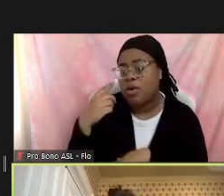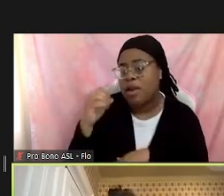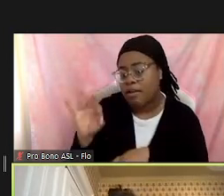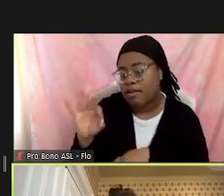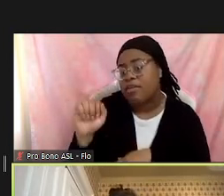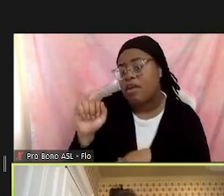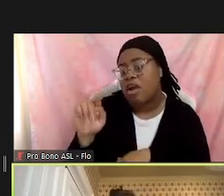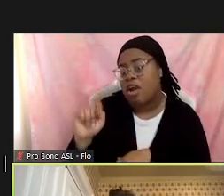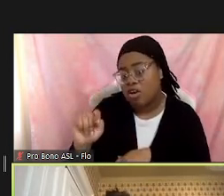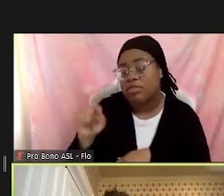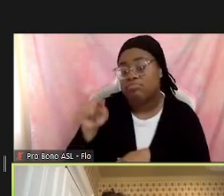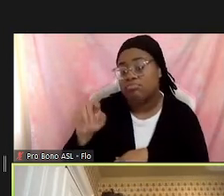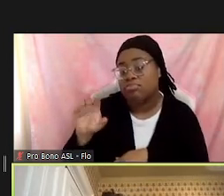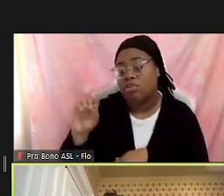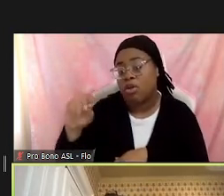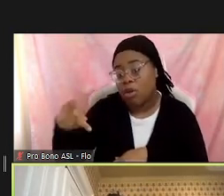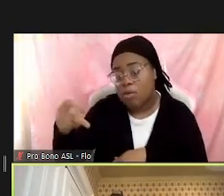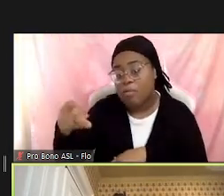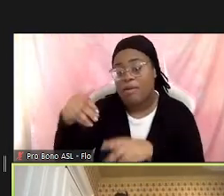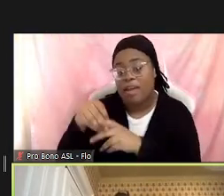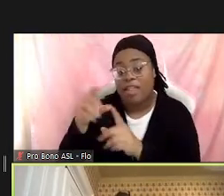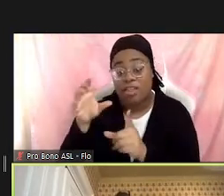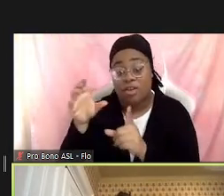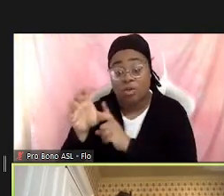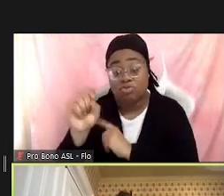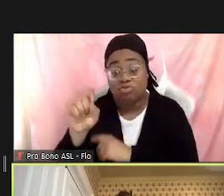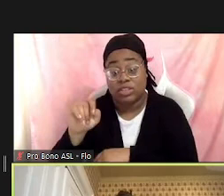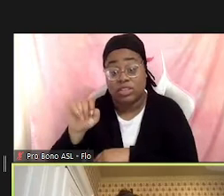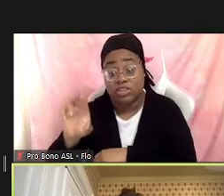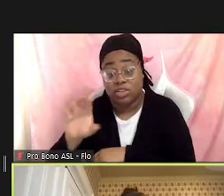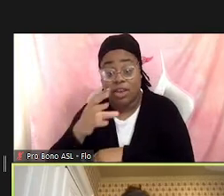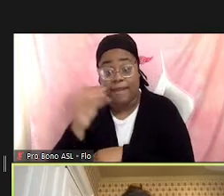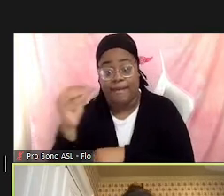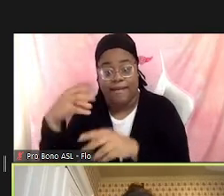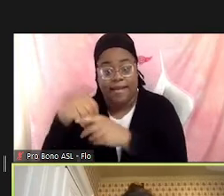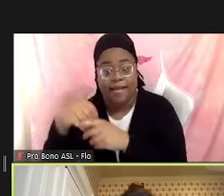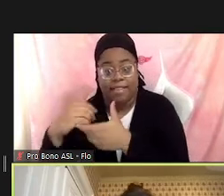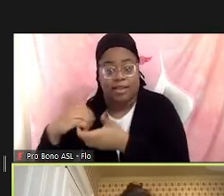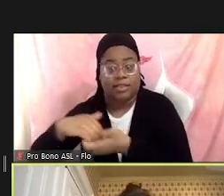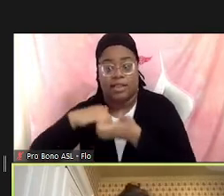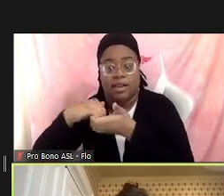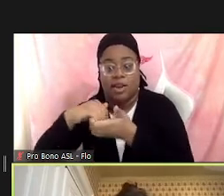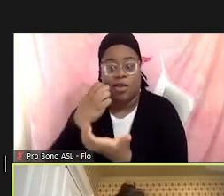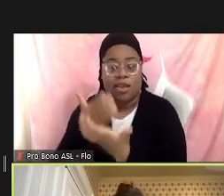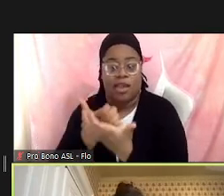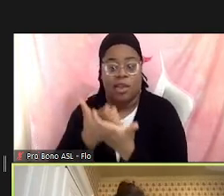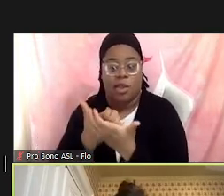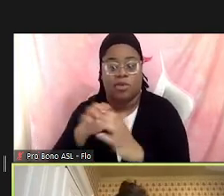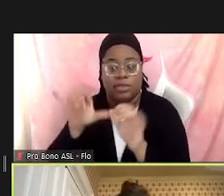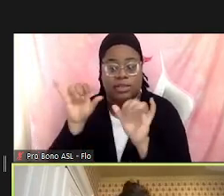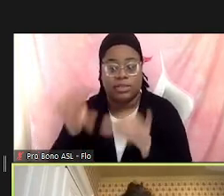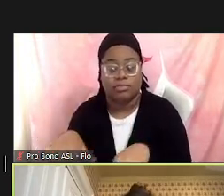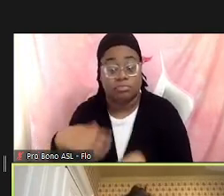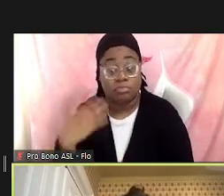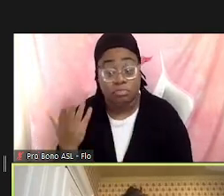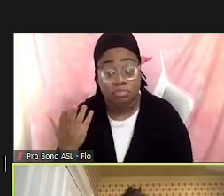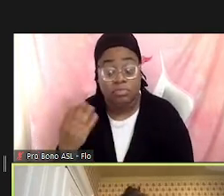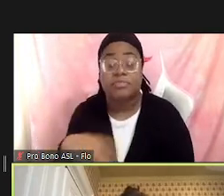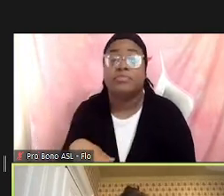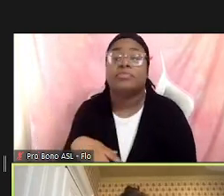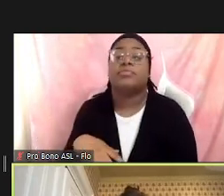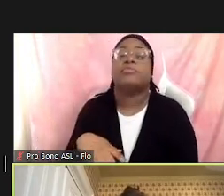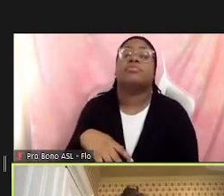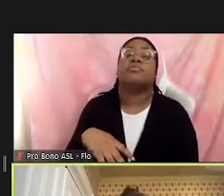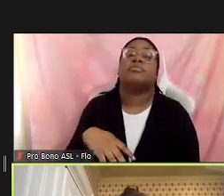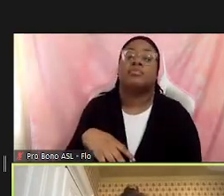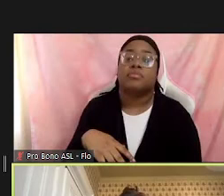cultural sector and in the solidarity economy ecosystem? Here's what we learned. So we